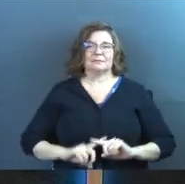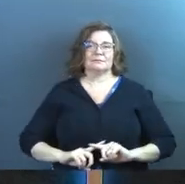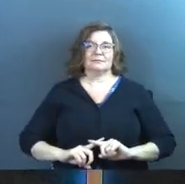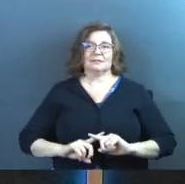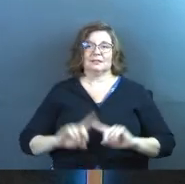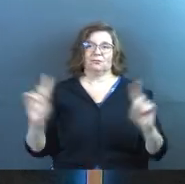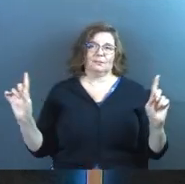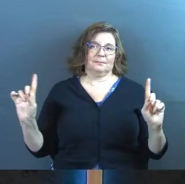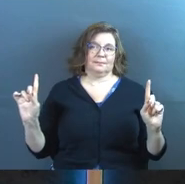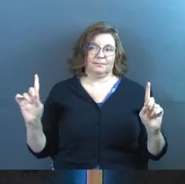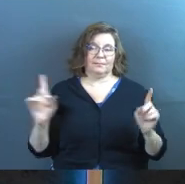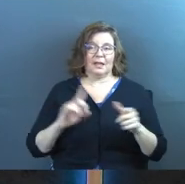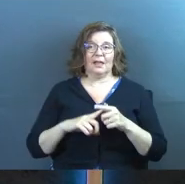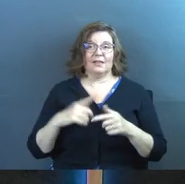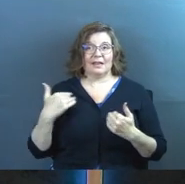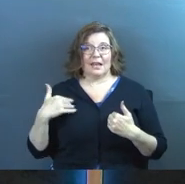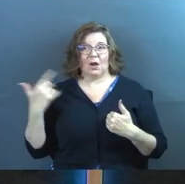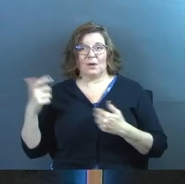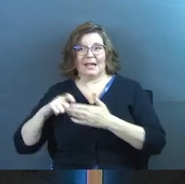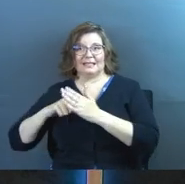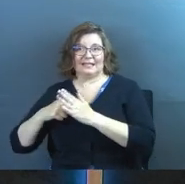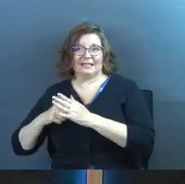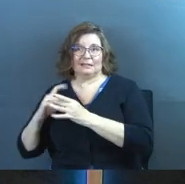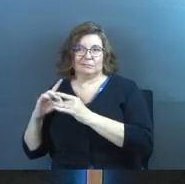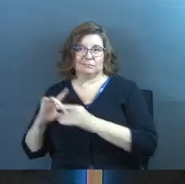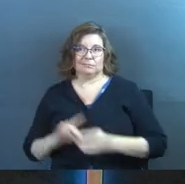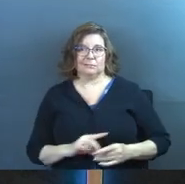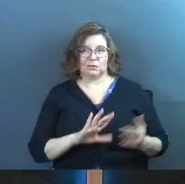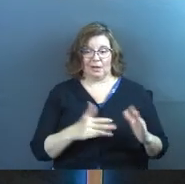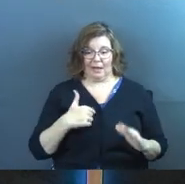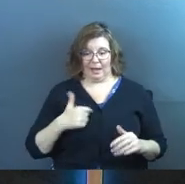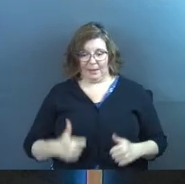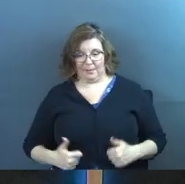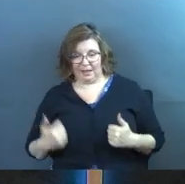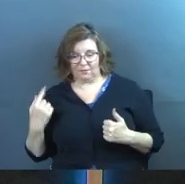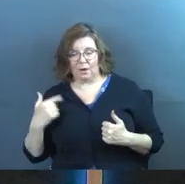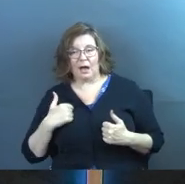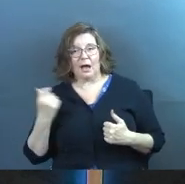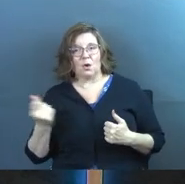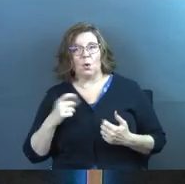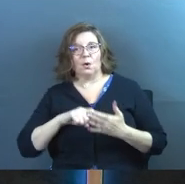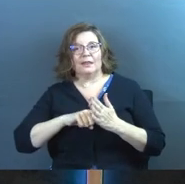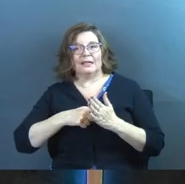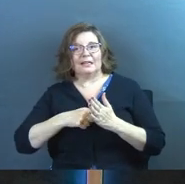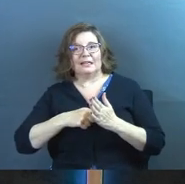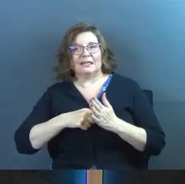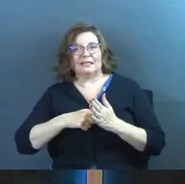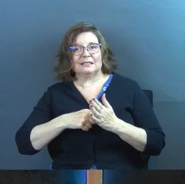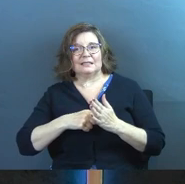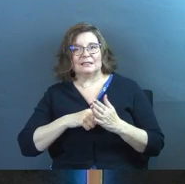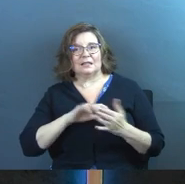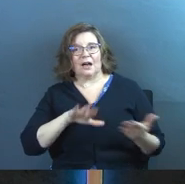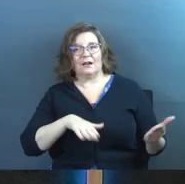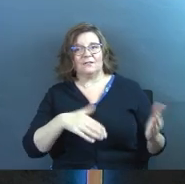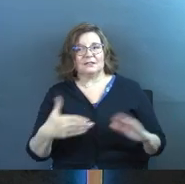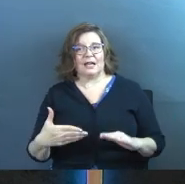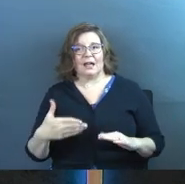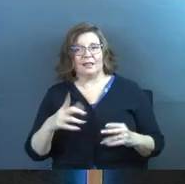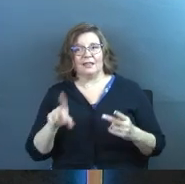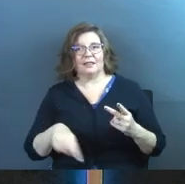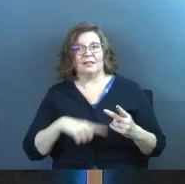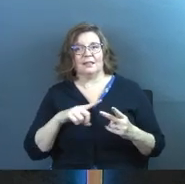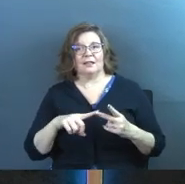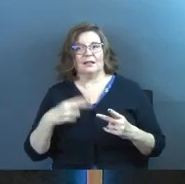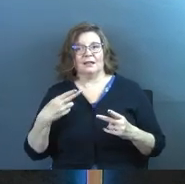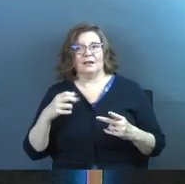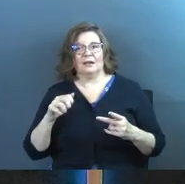entirely different. And then he holds the keys to death. Jesus says, I am the living one and I hold the keys of death and Hades.